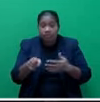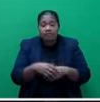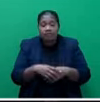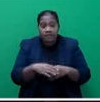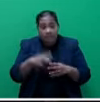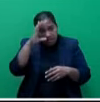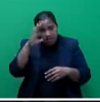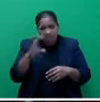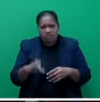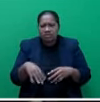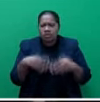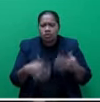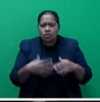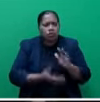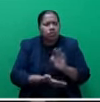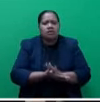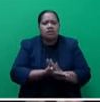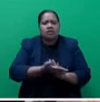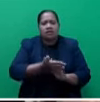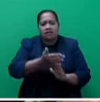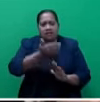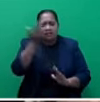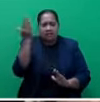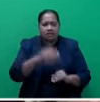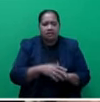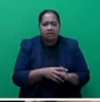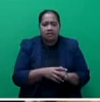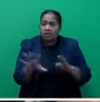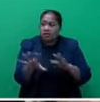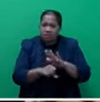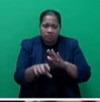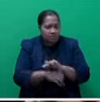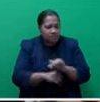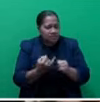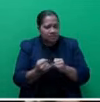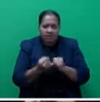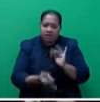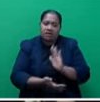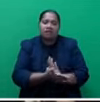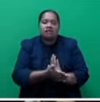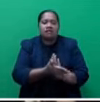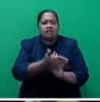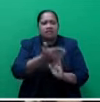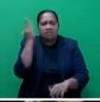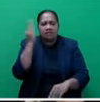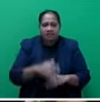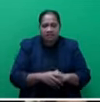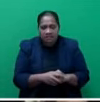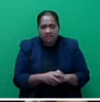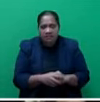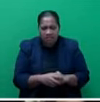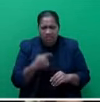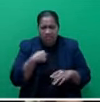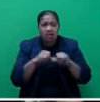it's actually quite high. The incidence of corruption is very high, Mr. Speaker. And I agree with what